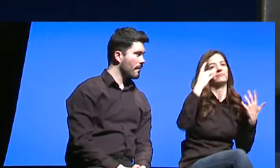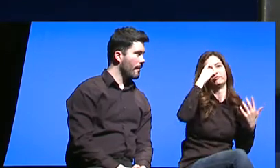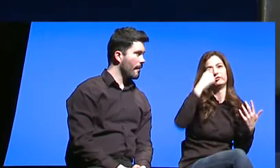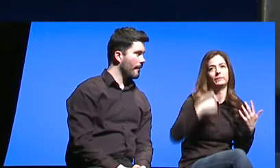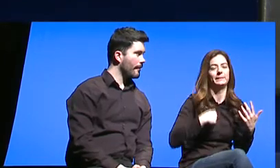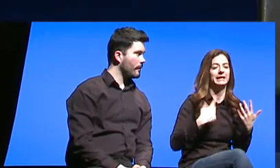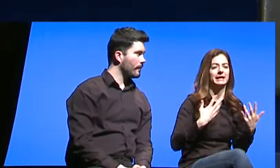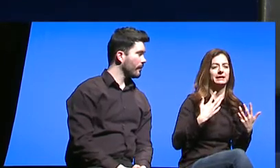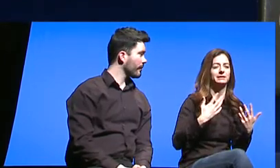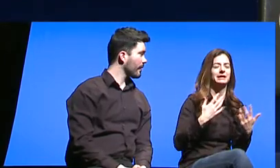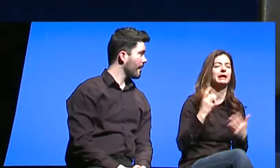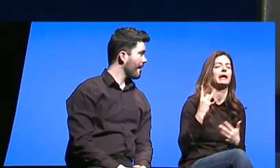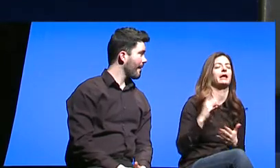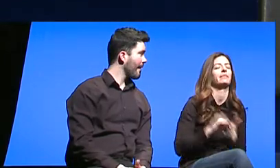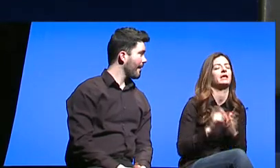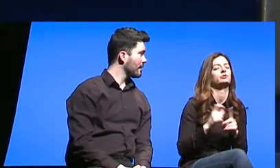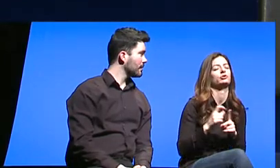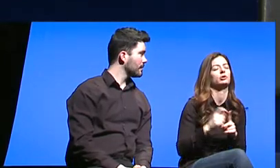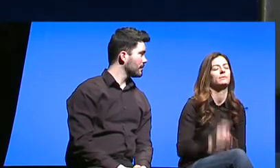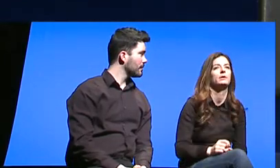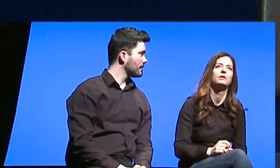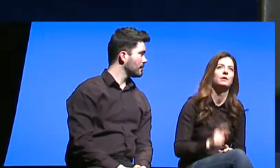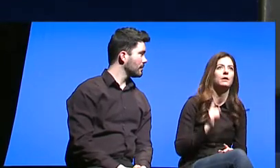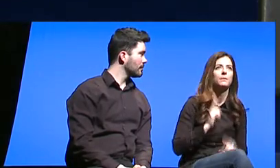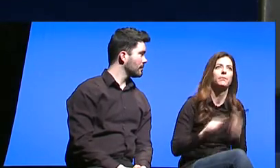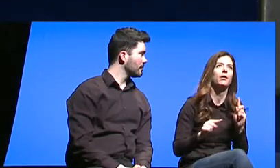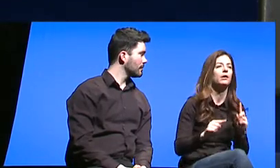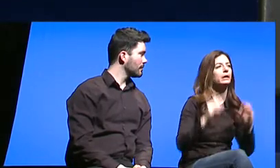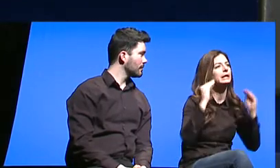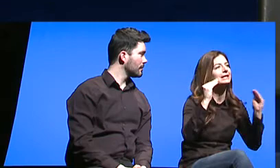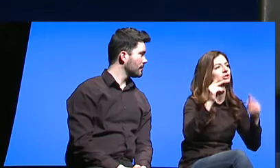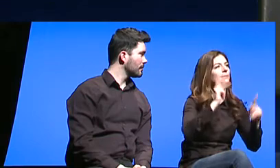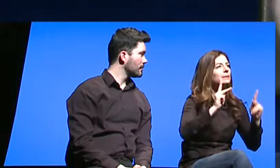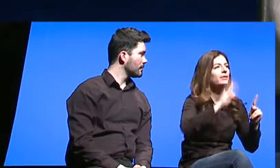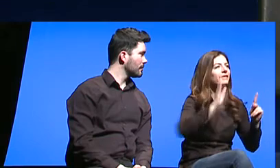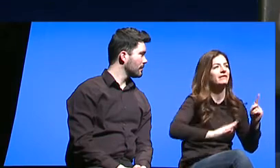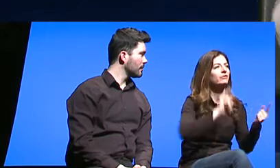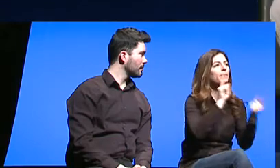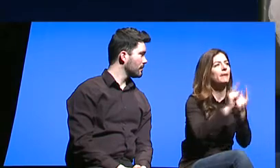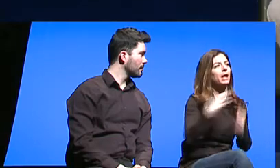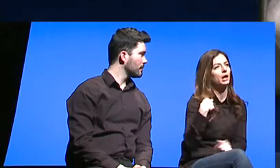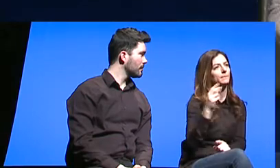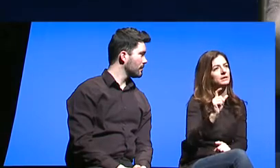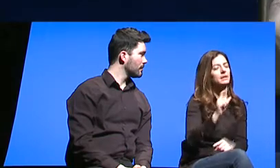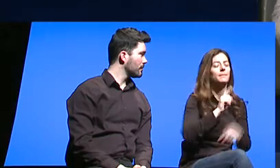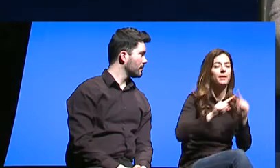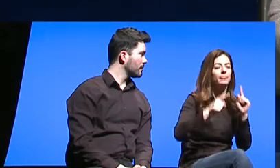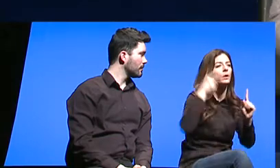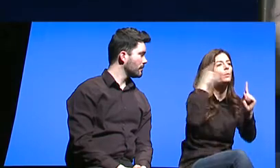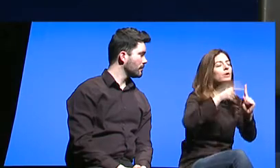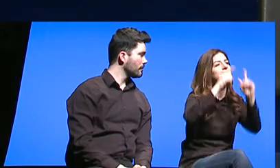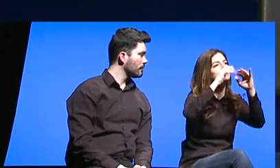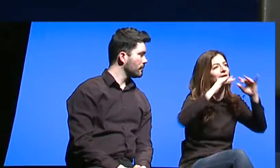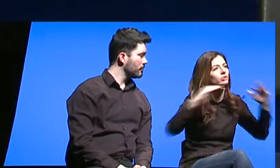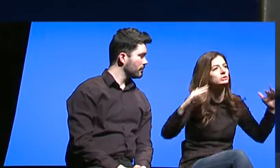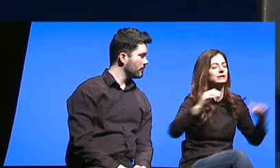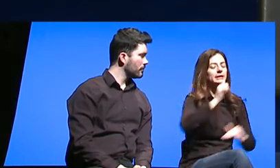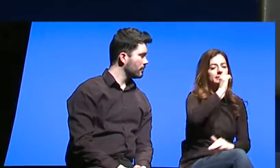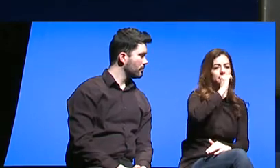know, I hate that term, but like educating people who've never met a Muslim or like whatever. It's about diversity and tolerance and